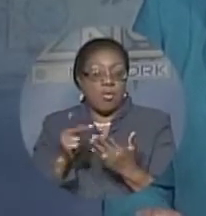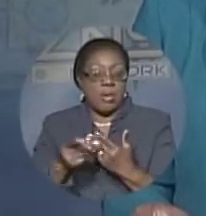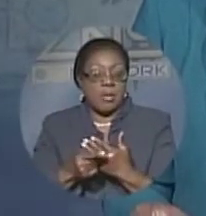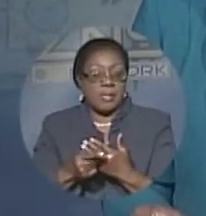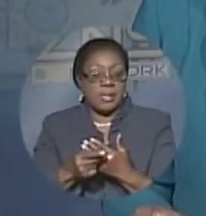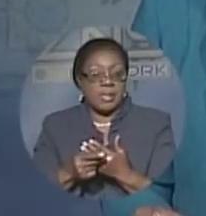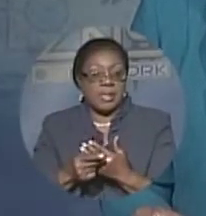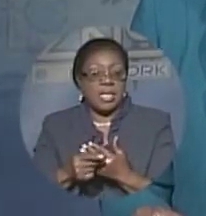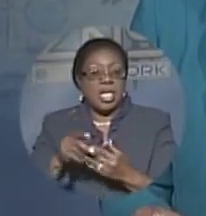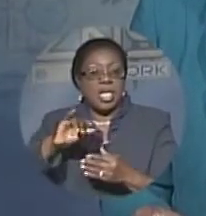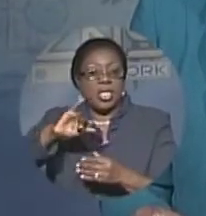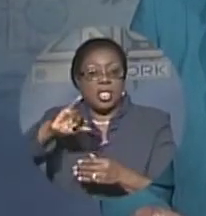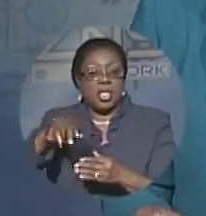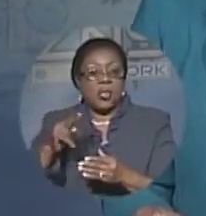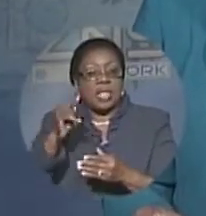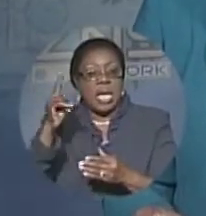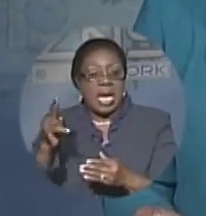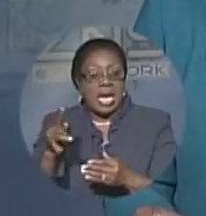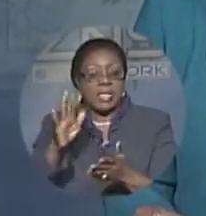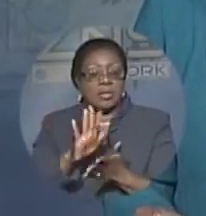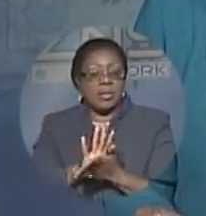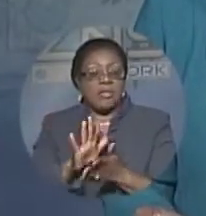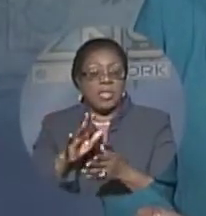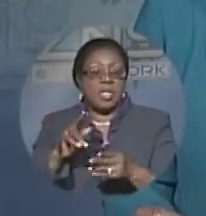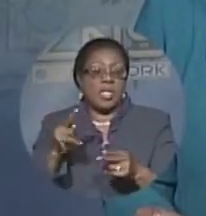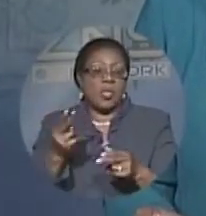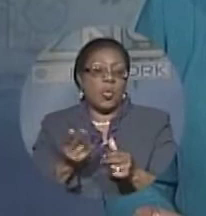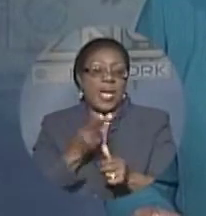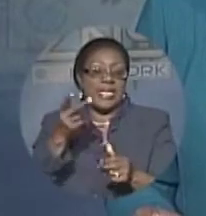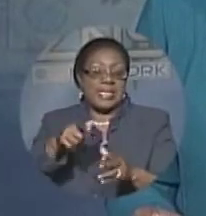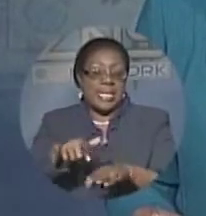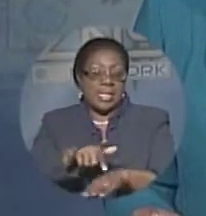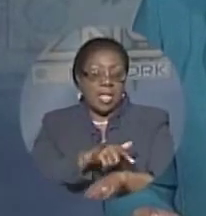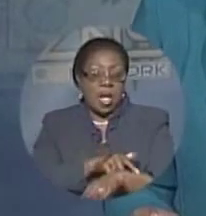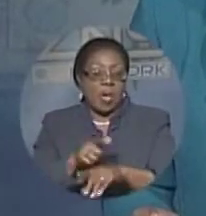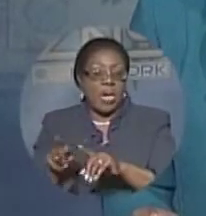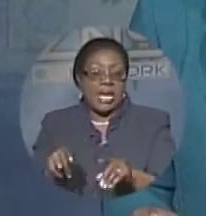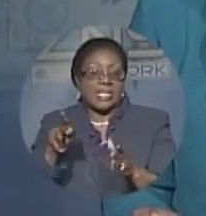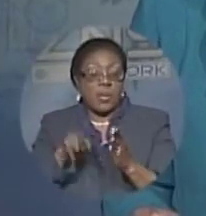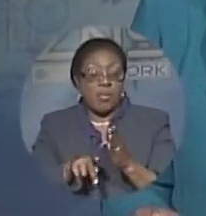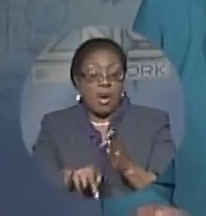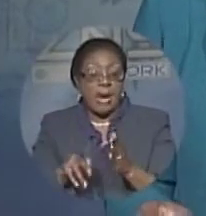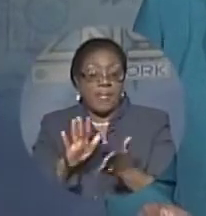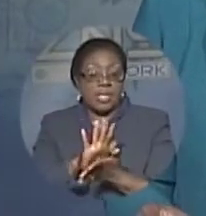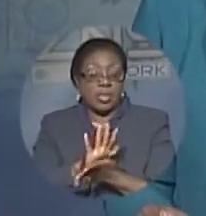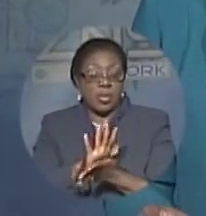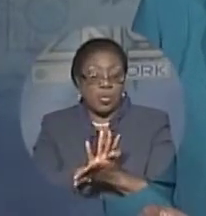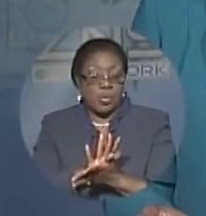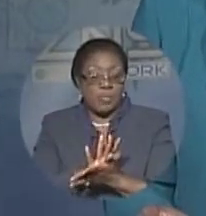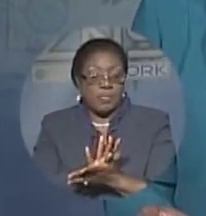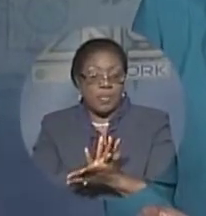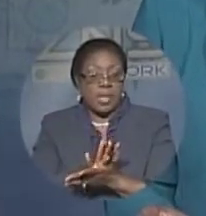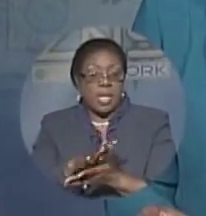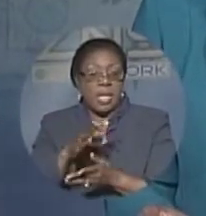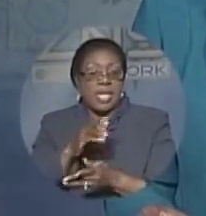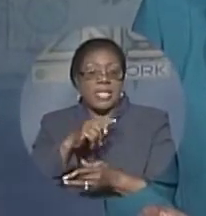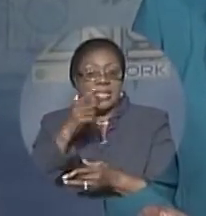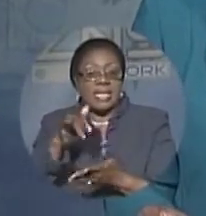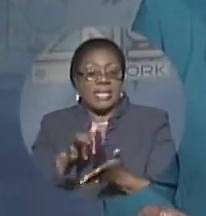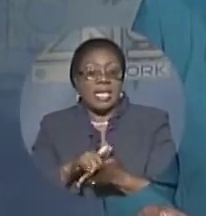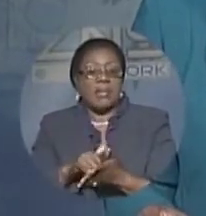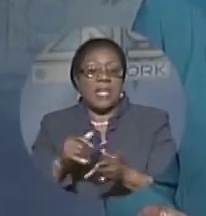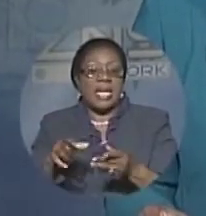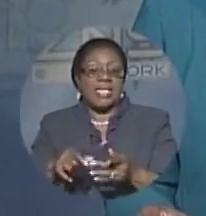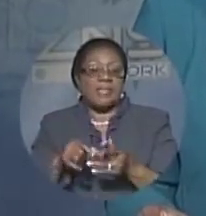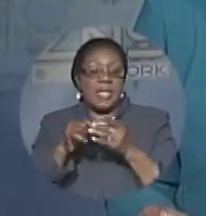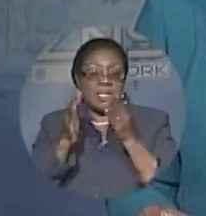areas. The junior high program will be twice as long and has nearly 1,200 participants signed up. Winder says there will be a special